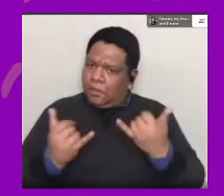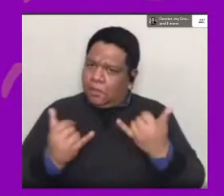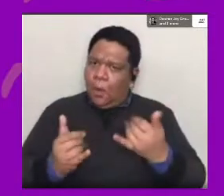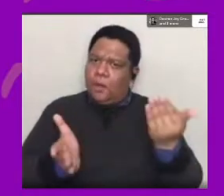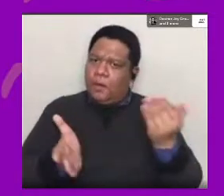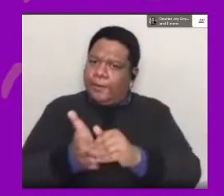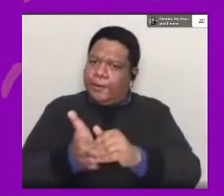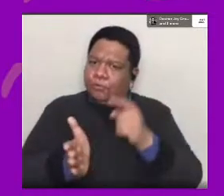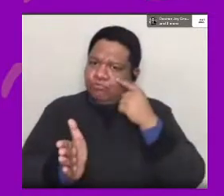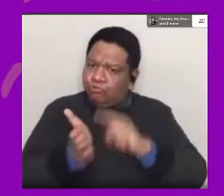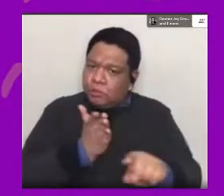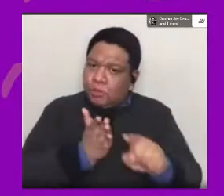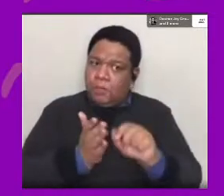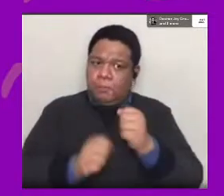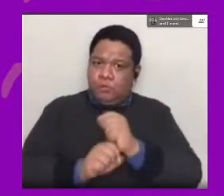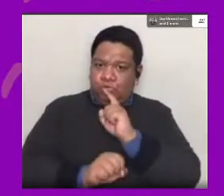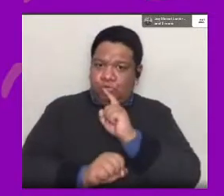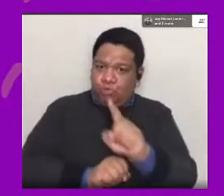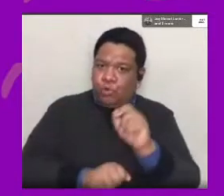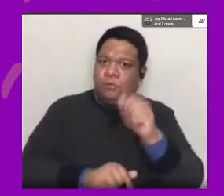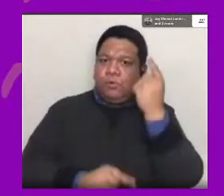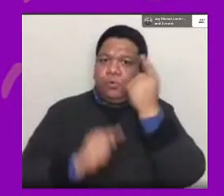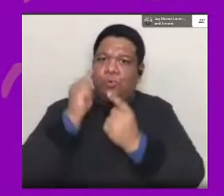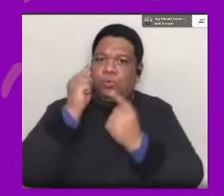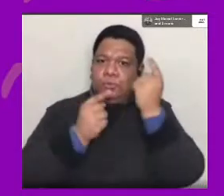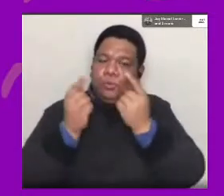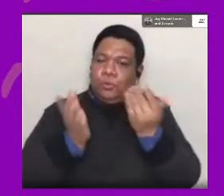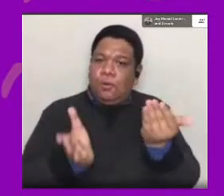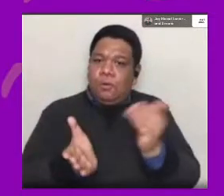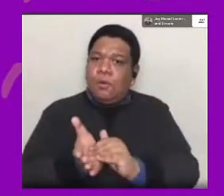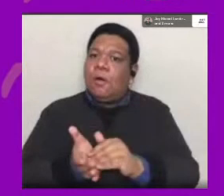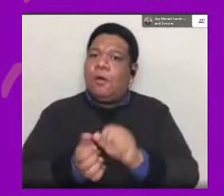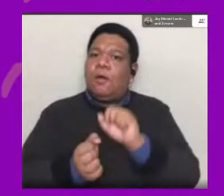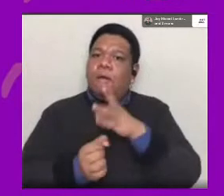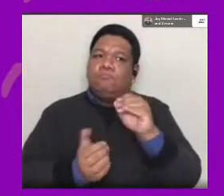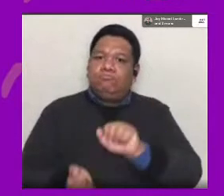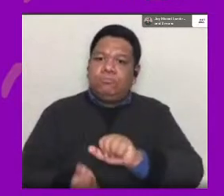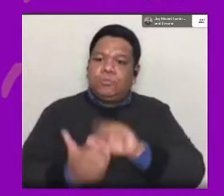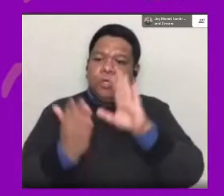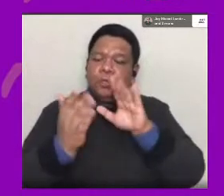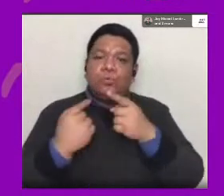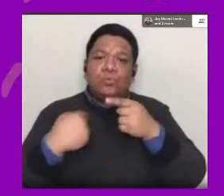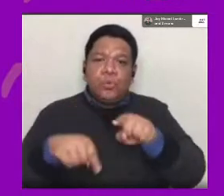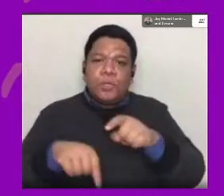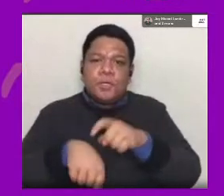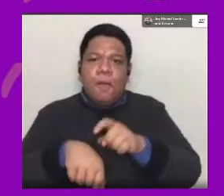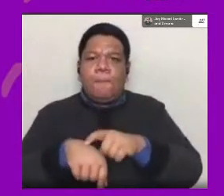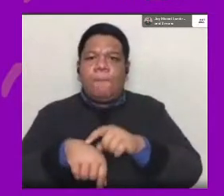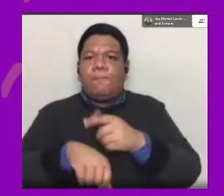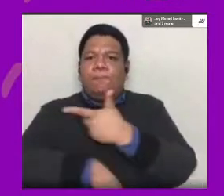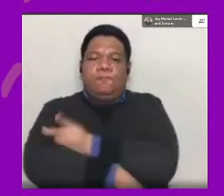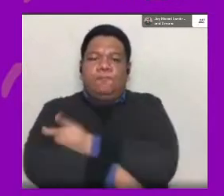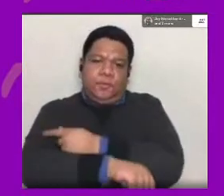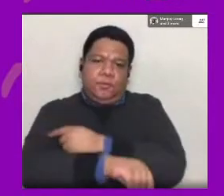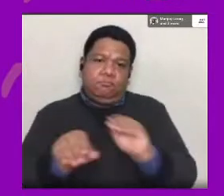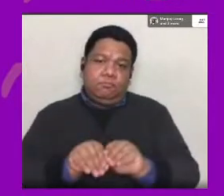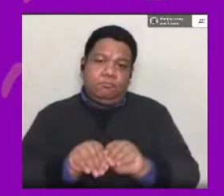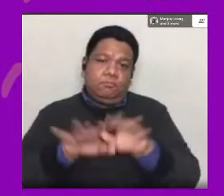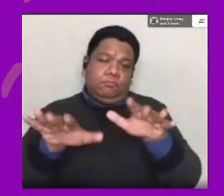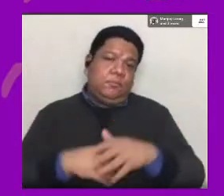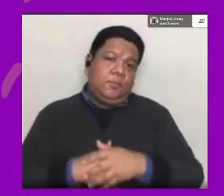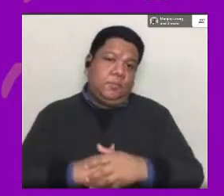are effectively taken into consideration and addressed during the vaccine rollout. The